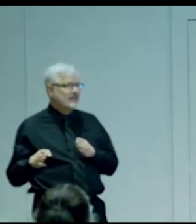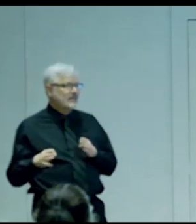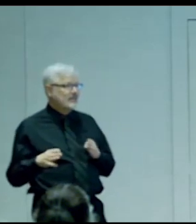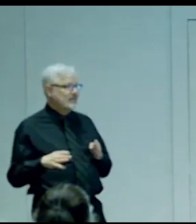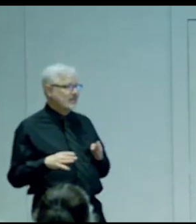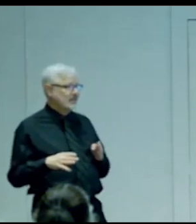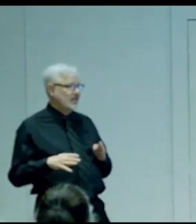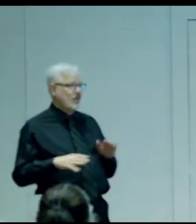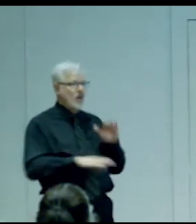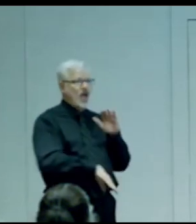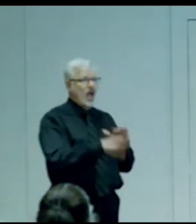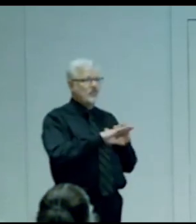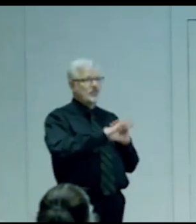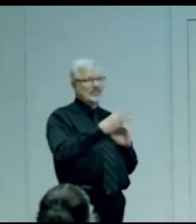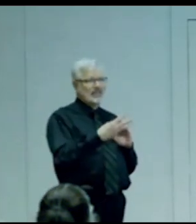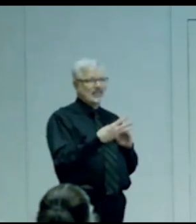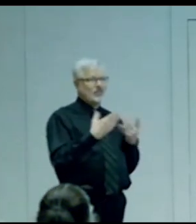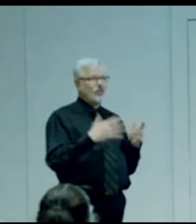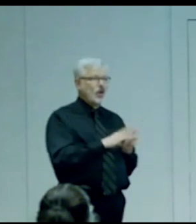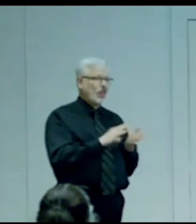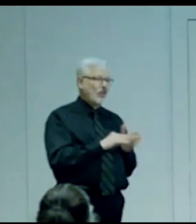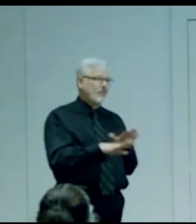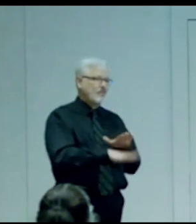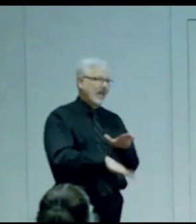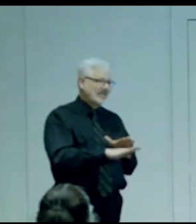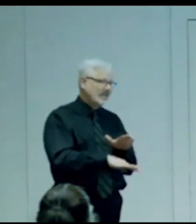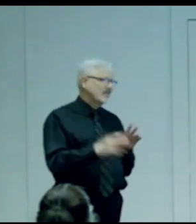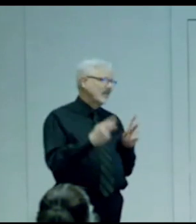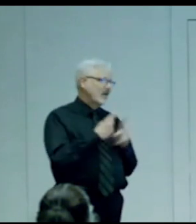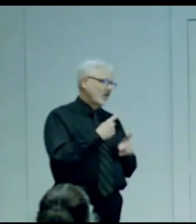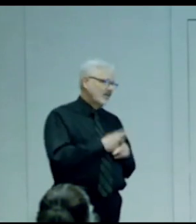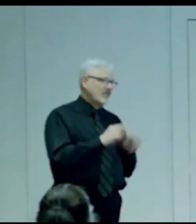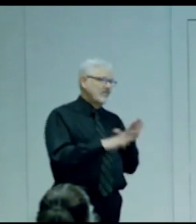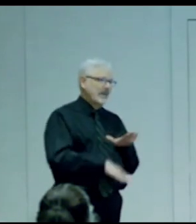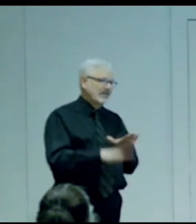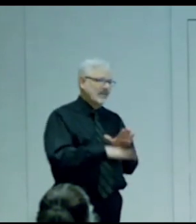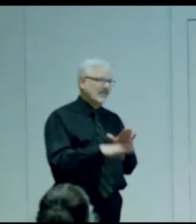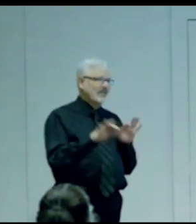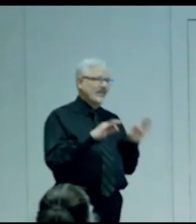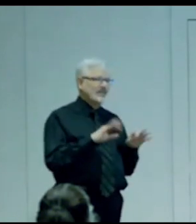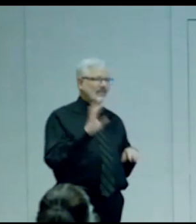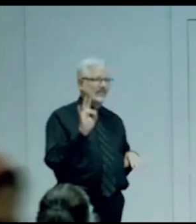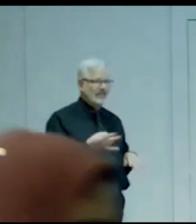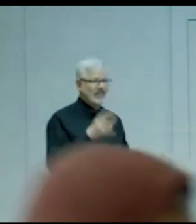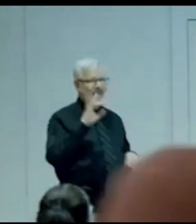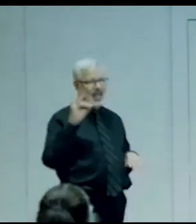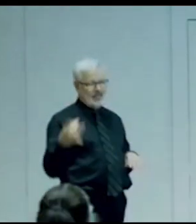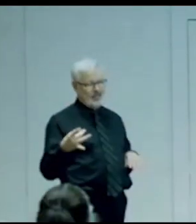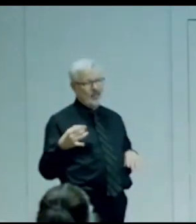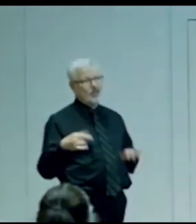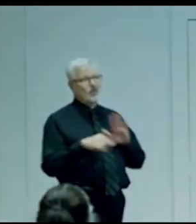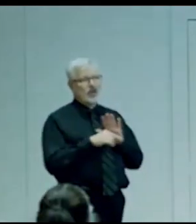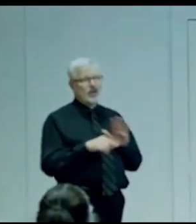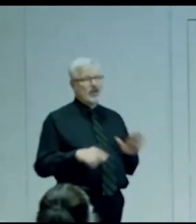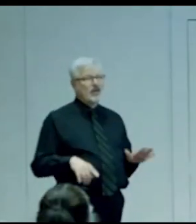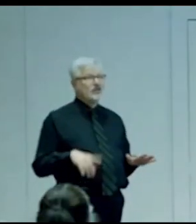through 6, you learn all the basic computations, all the basic definitions. And 7th and 8th, it should be, and